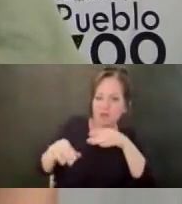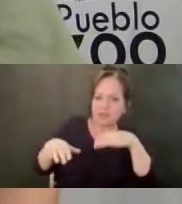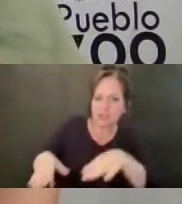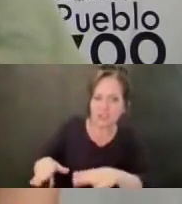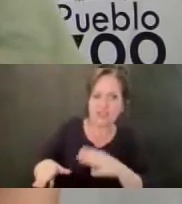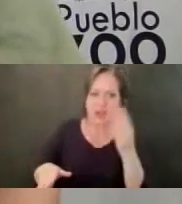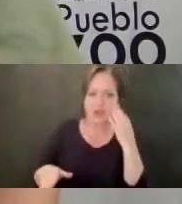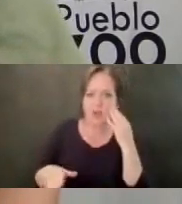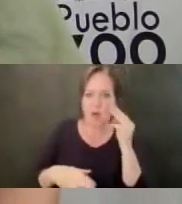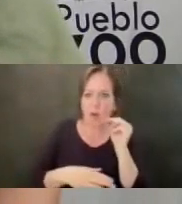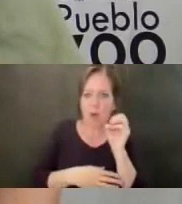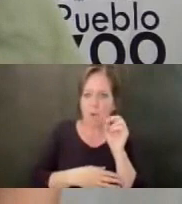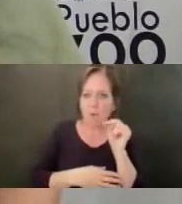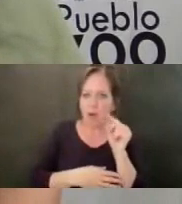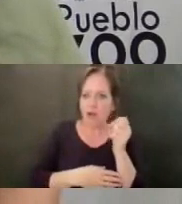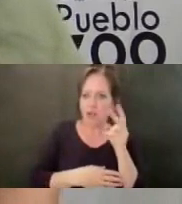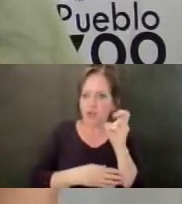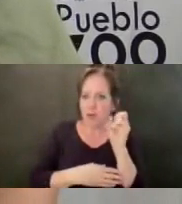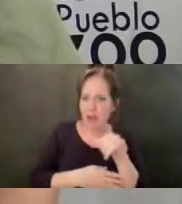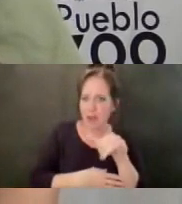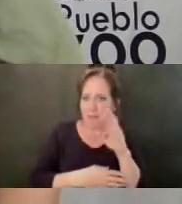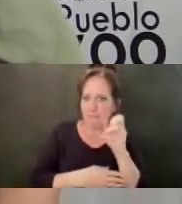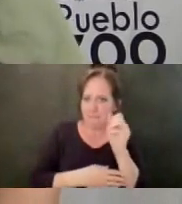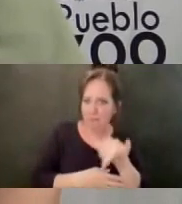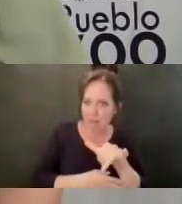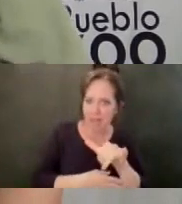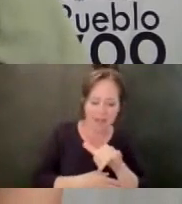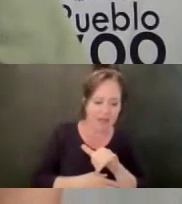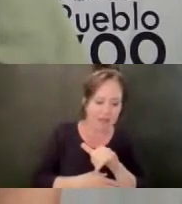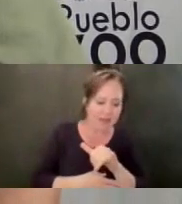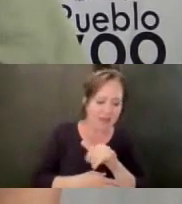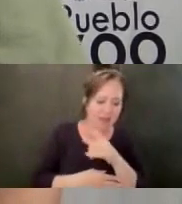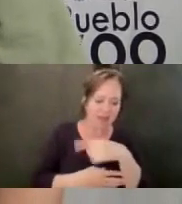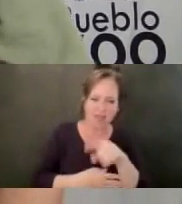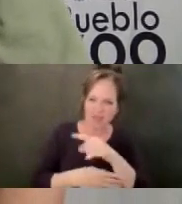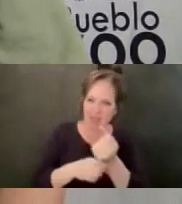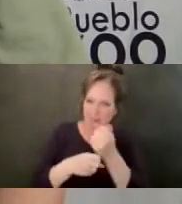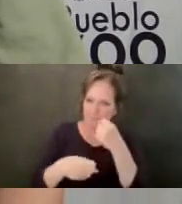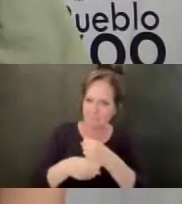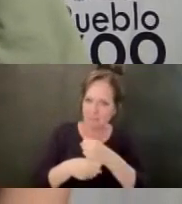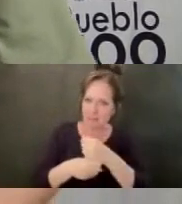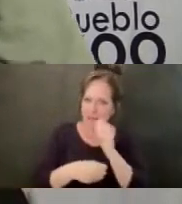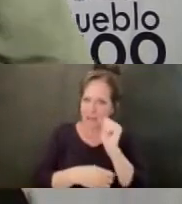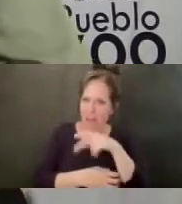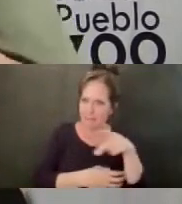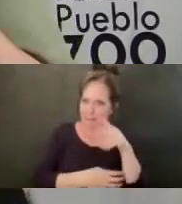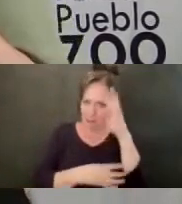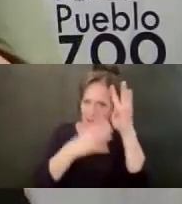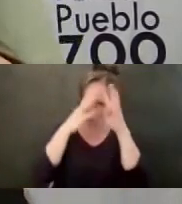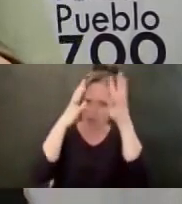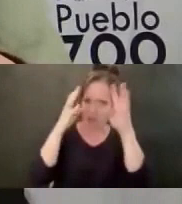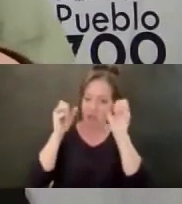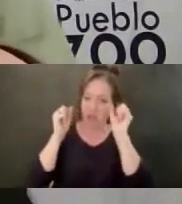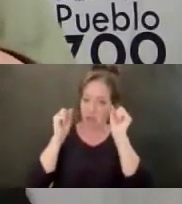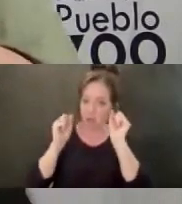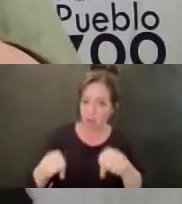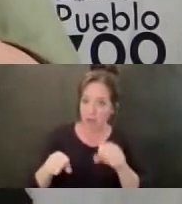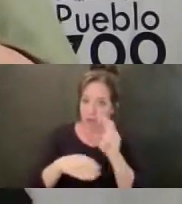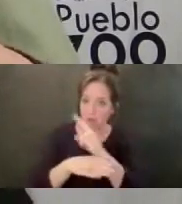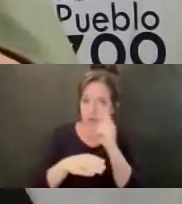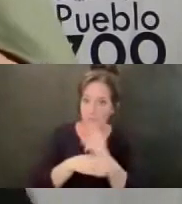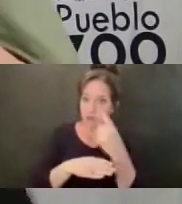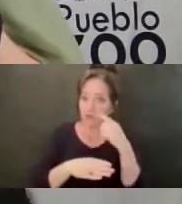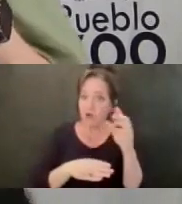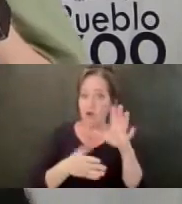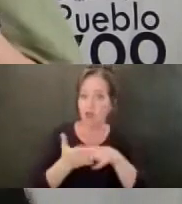lets you know which companies are harvesting seafood responsibly and leaving enough to the ocean so it won't become endangered. You can pick up this little handy little